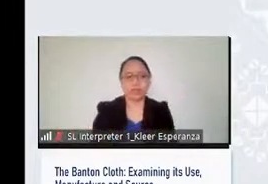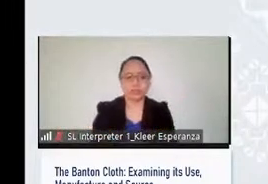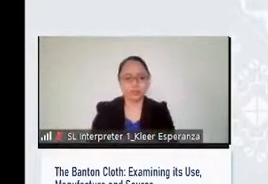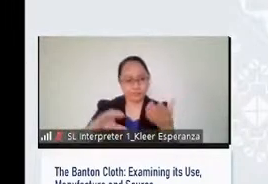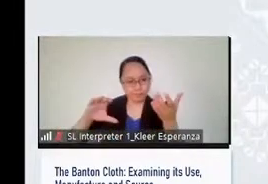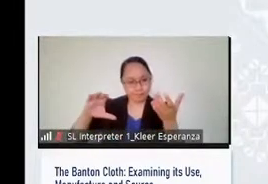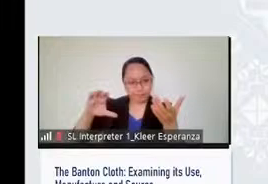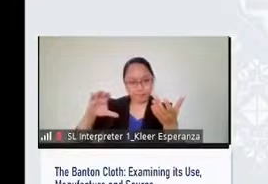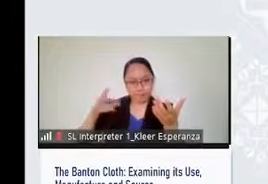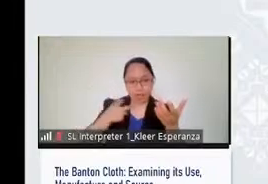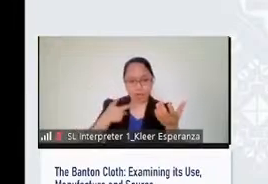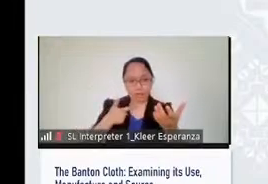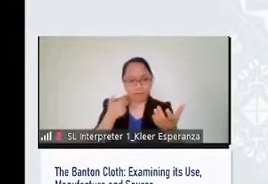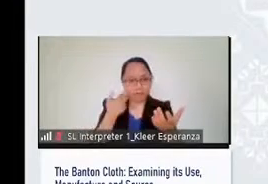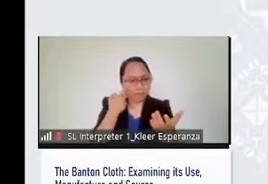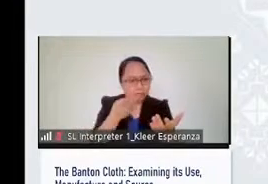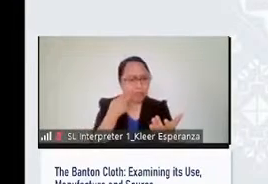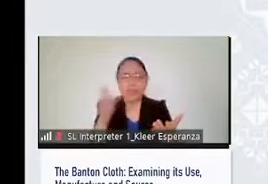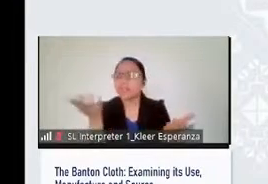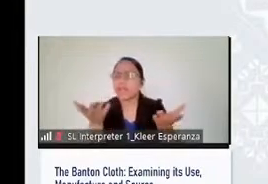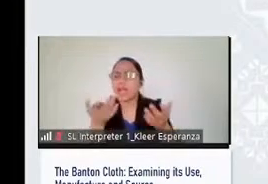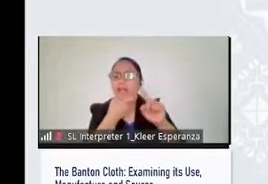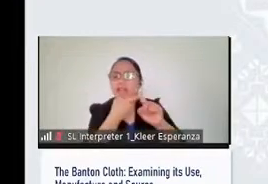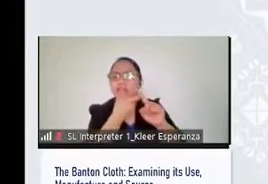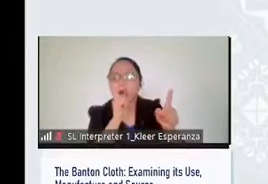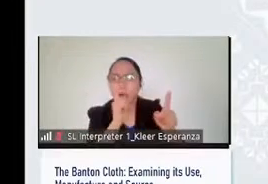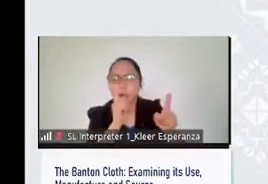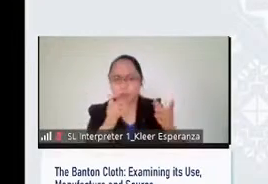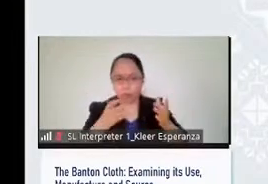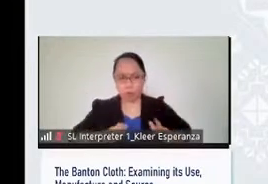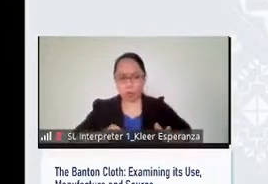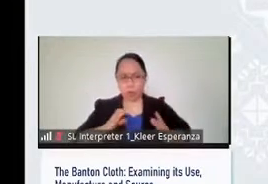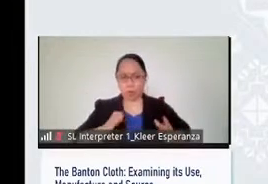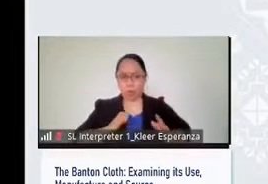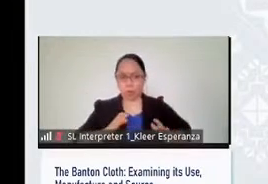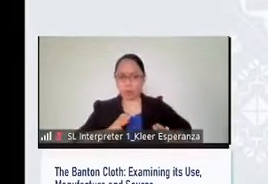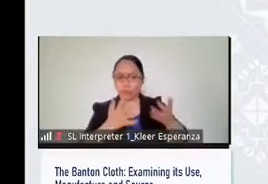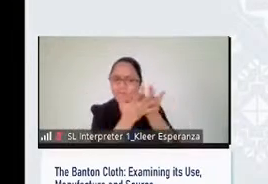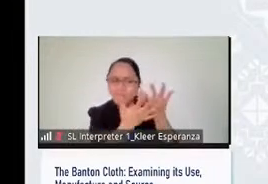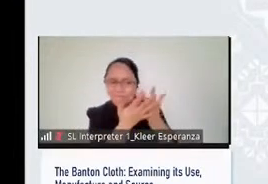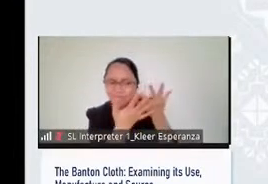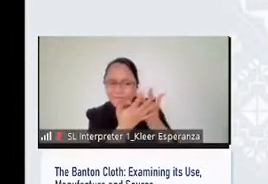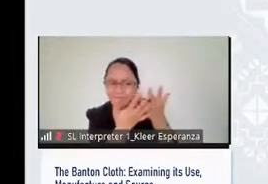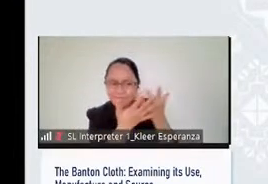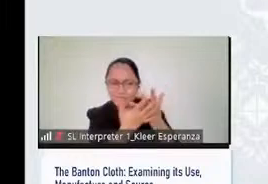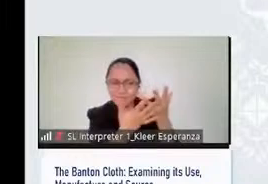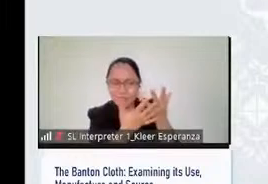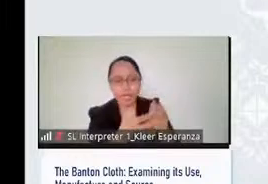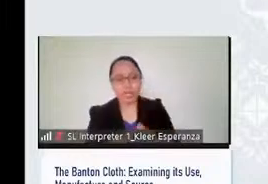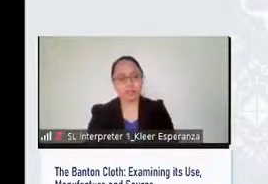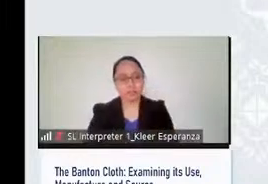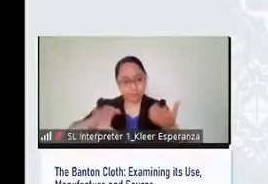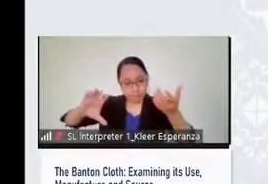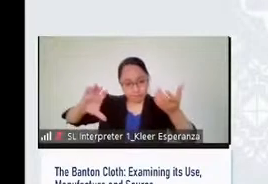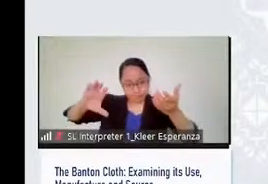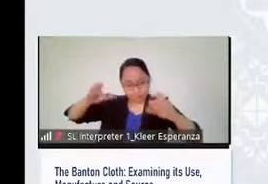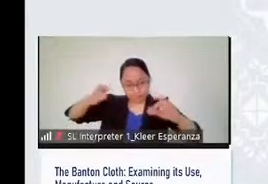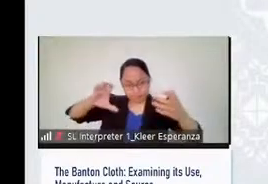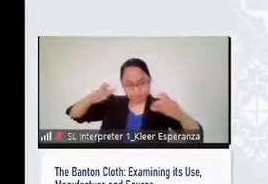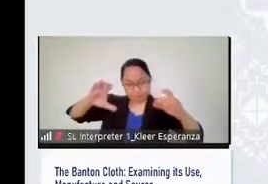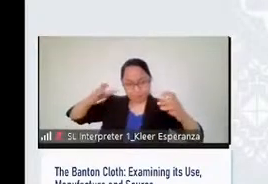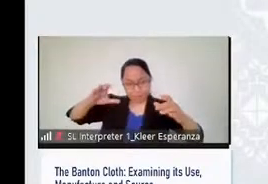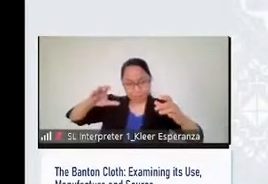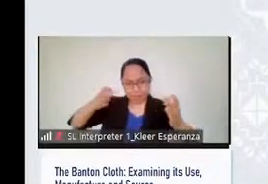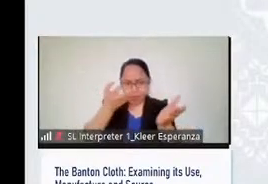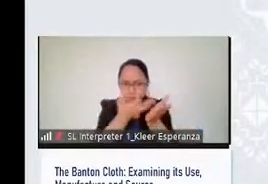determine the possible sources of the fibers and dyes. And number three, compare the fragments with the available textiles in the National Ethnographic